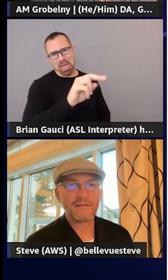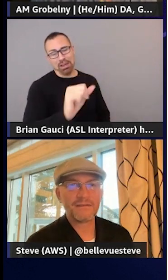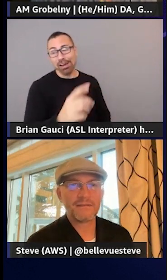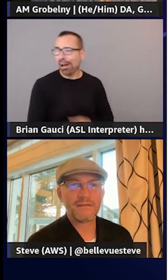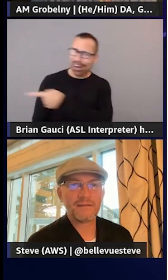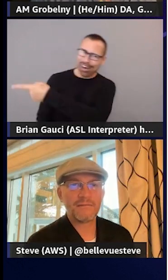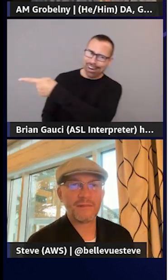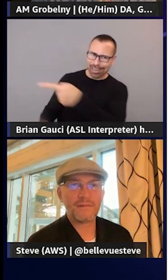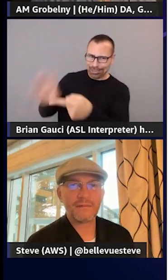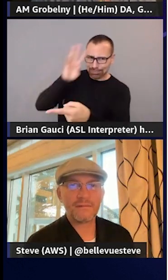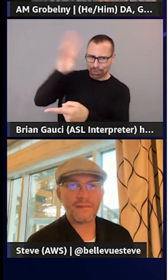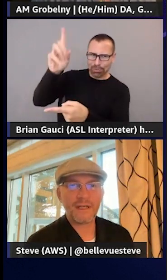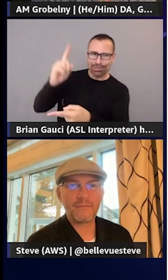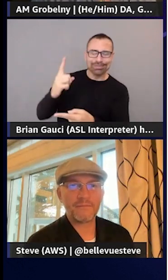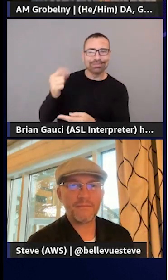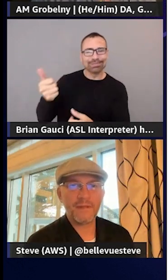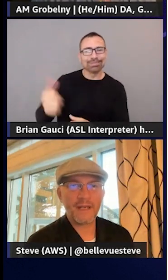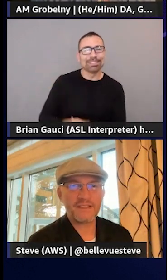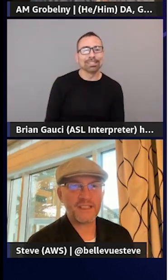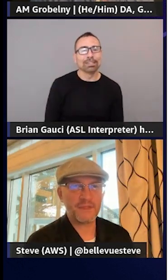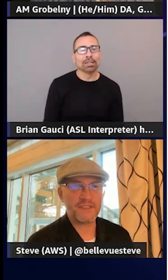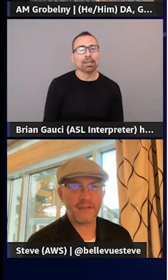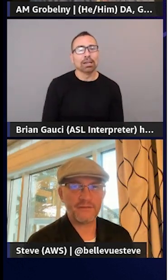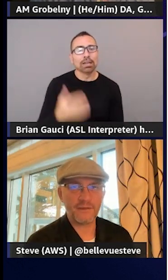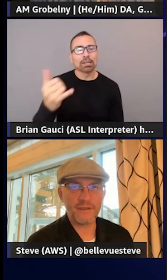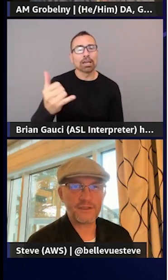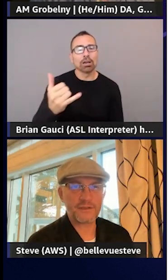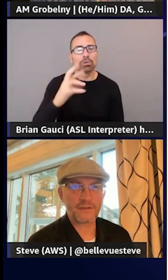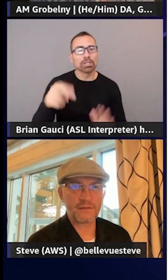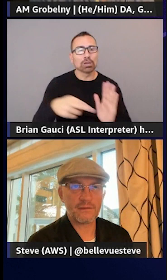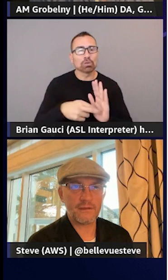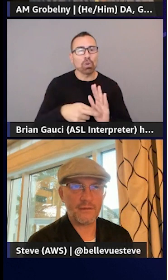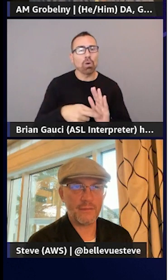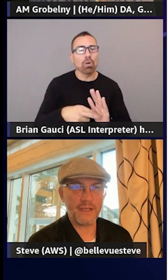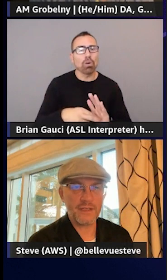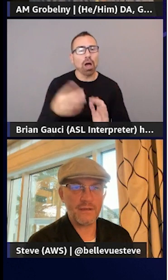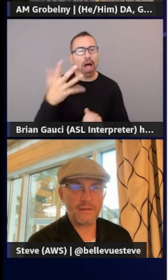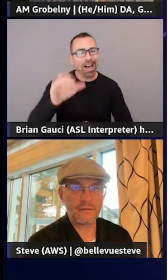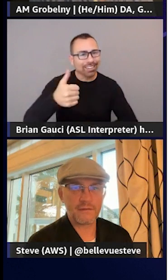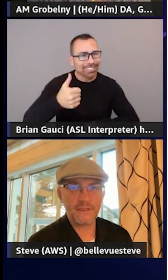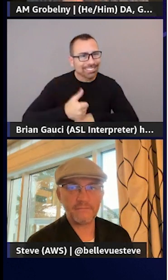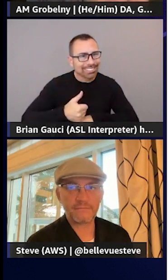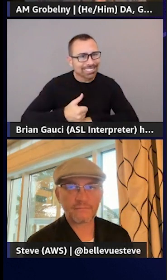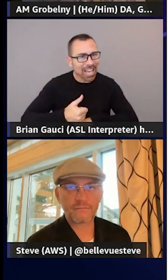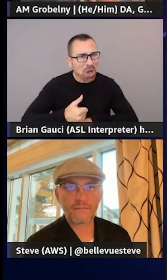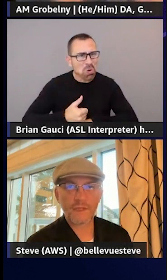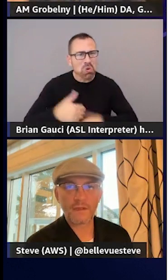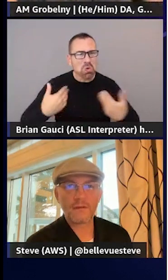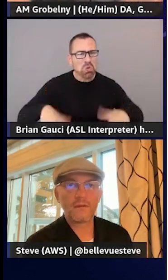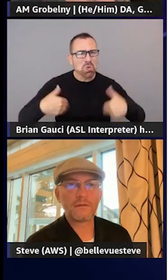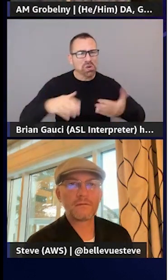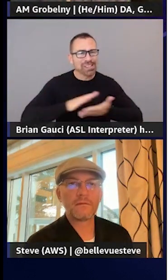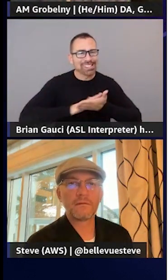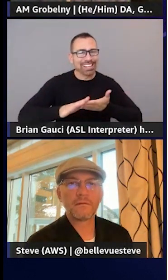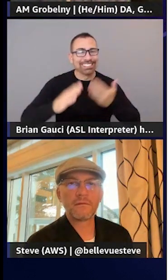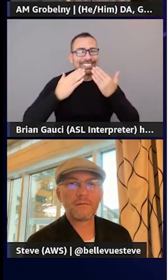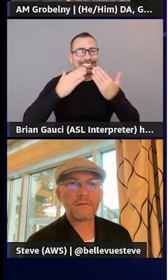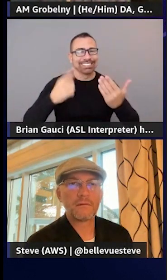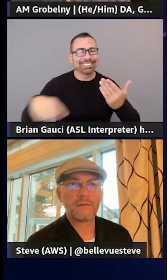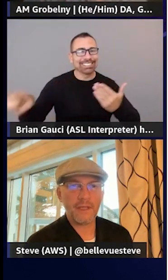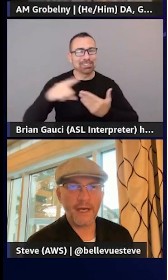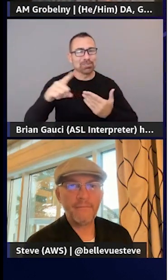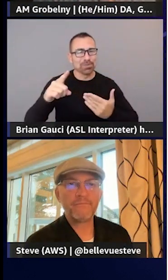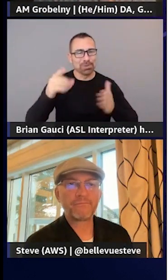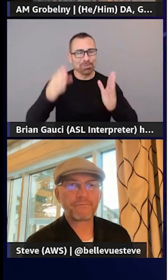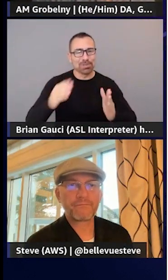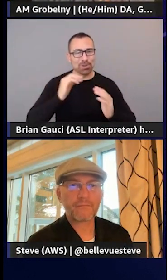need a role. Well, I guess that's been set up for us. Hey, that's nice. Thank you to the quest builder